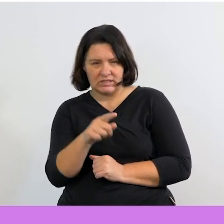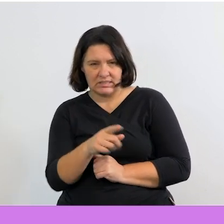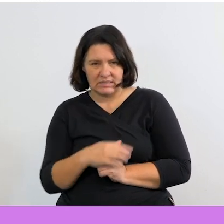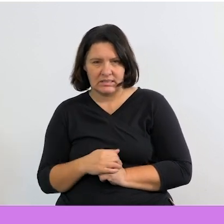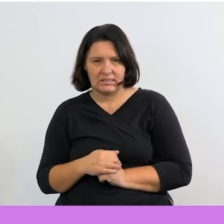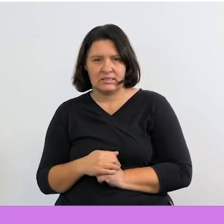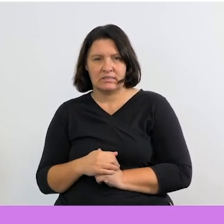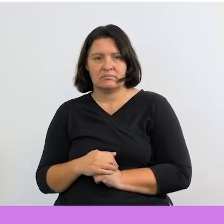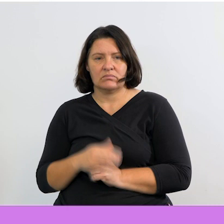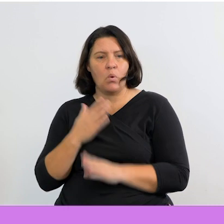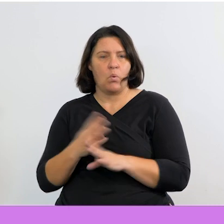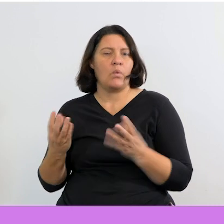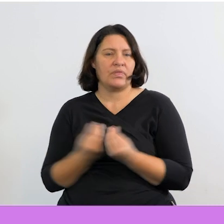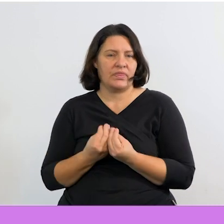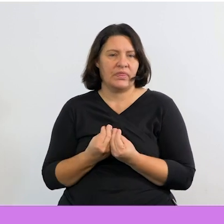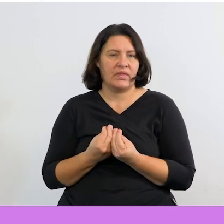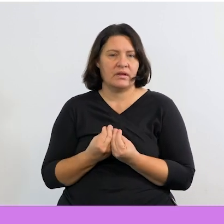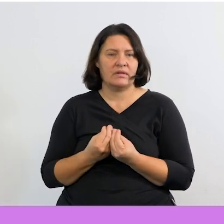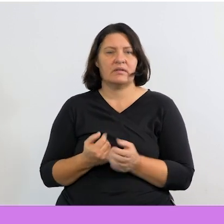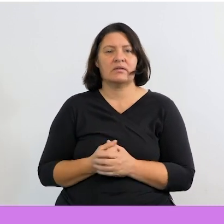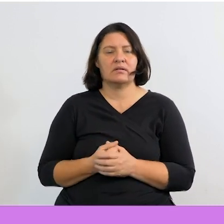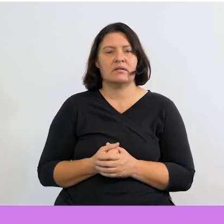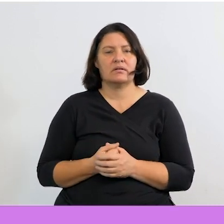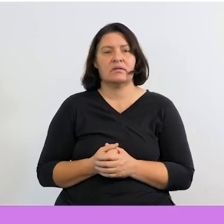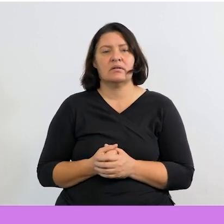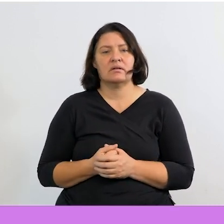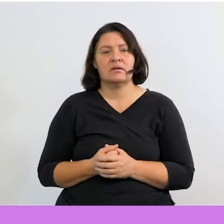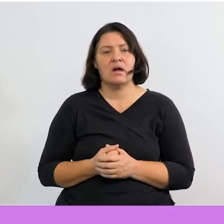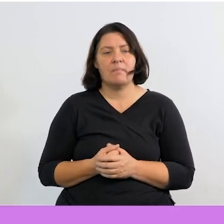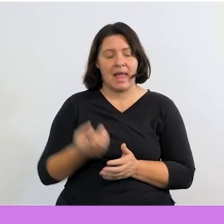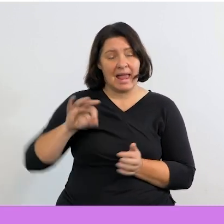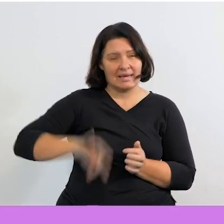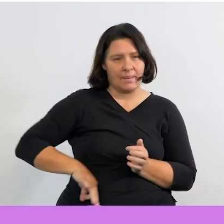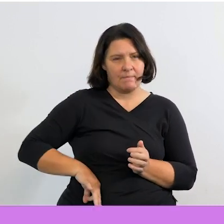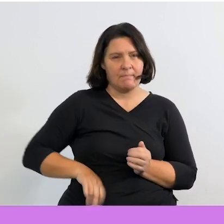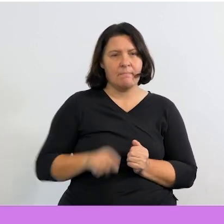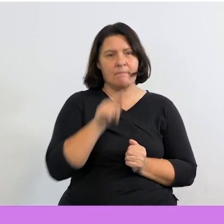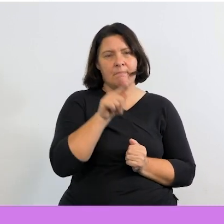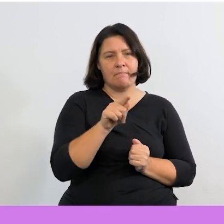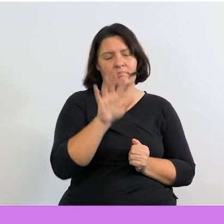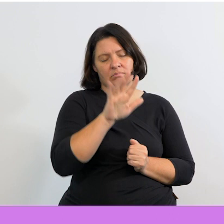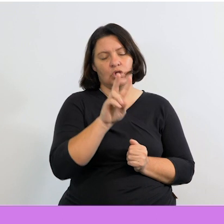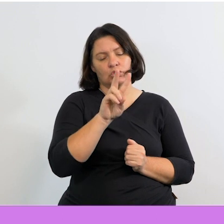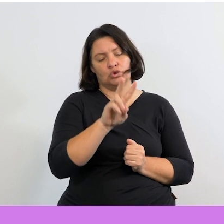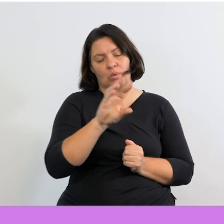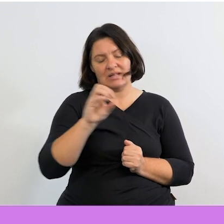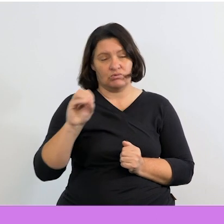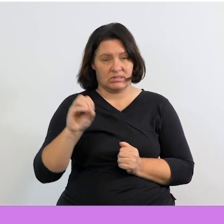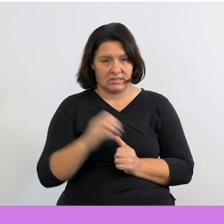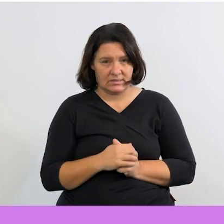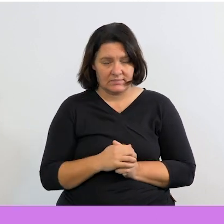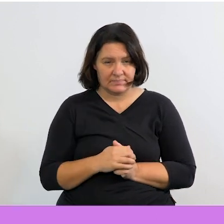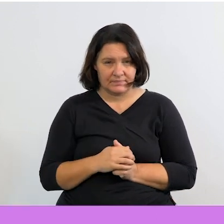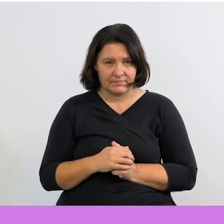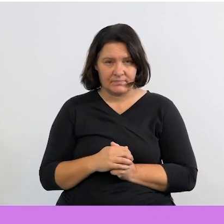Do we agree? Right? And I want you to work with me. So if 40 is around here, then my income here will be more or less